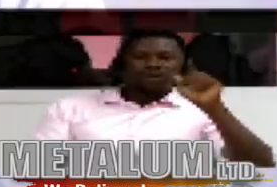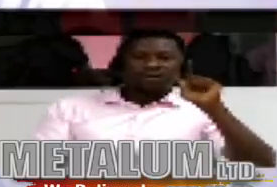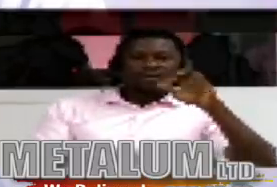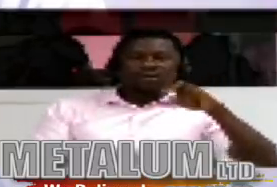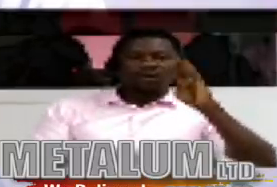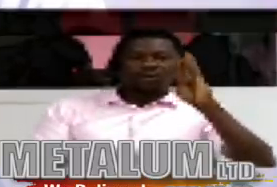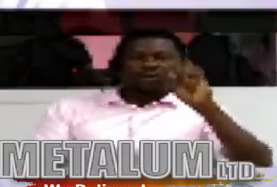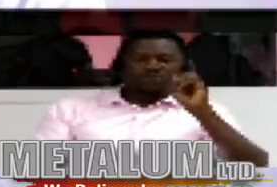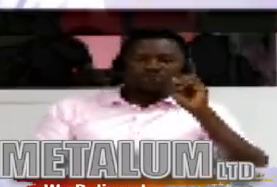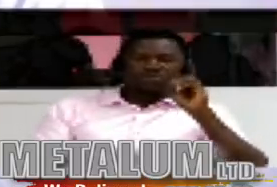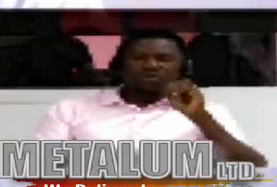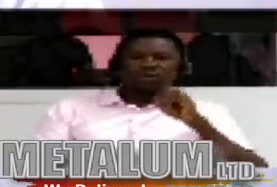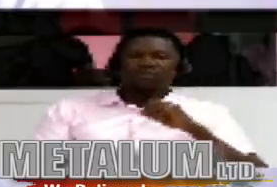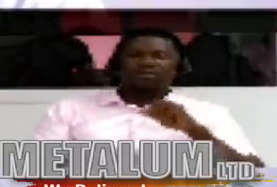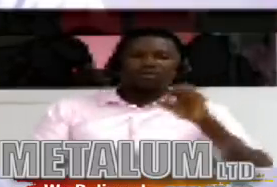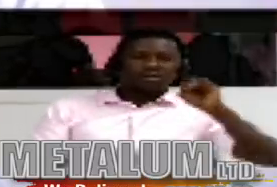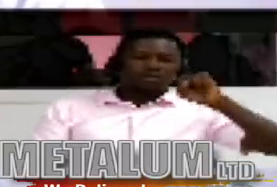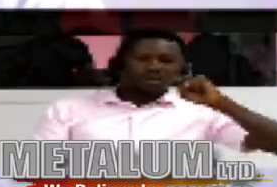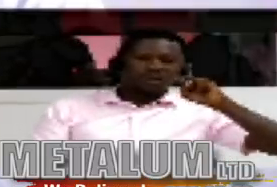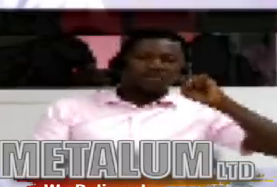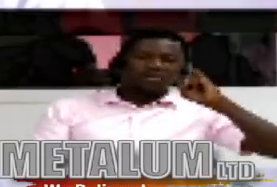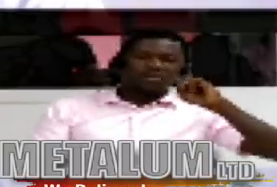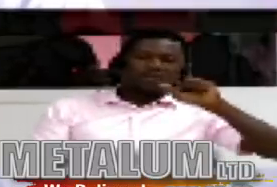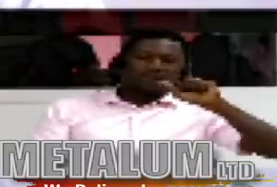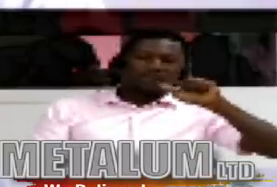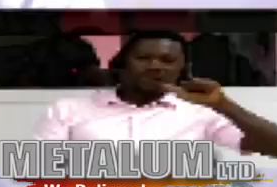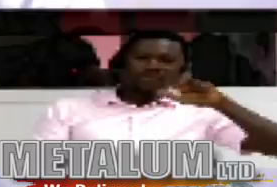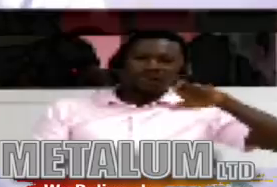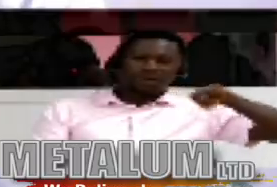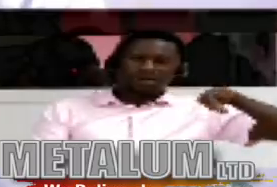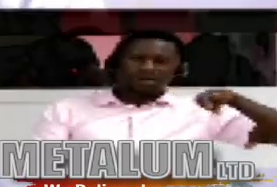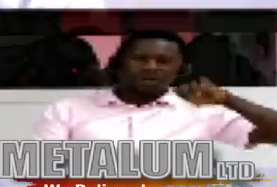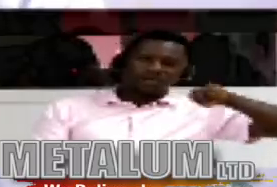Saja Kamara, Information Minister, Main Union,